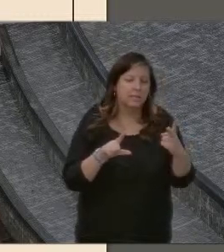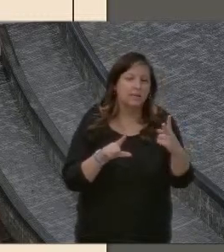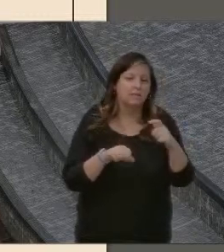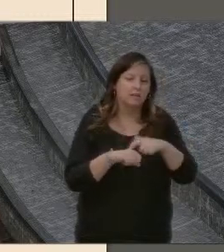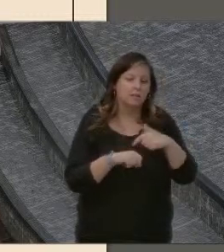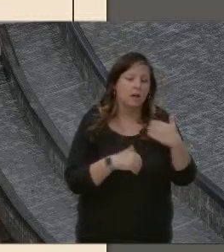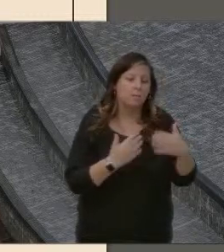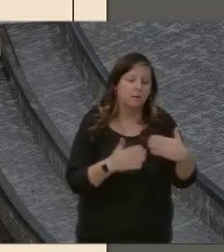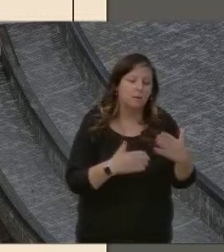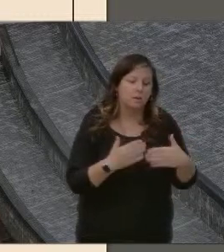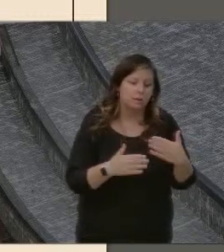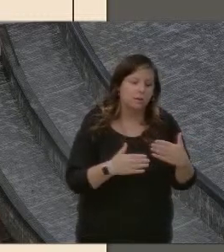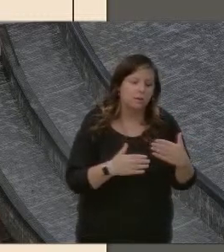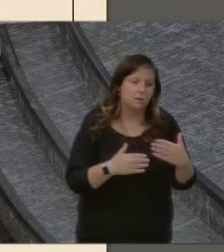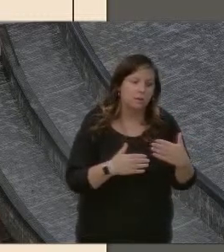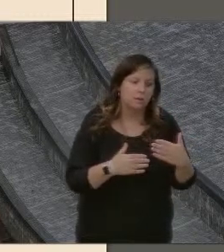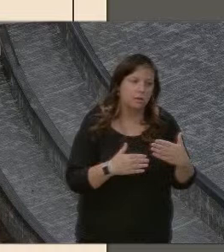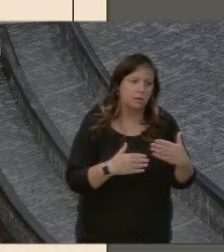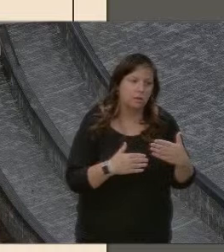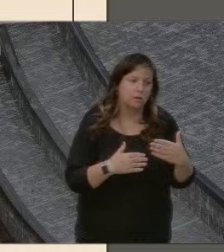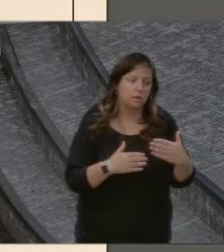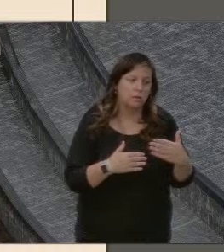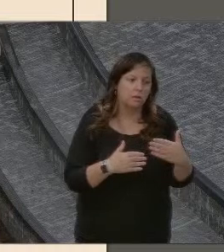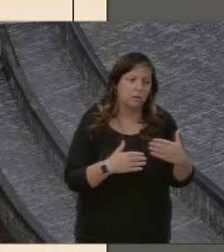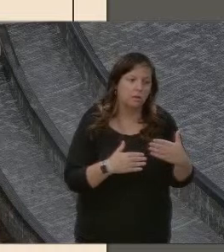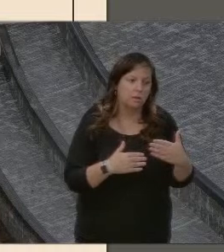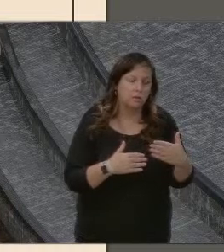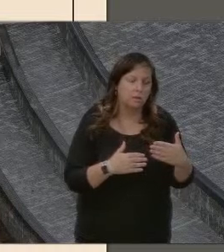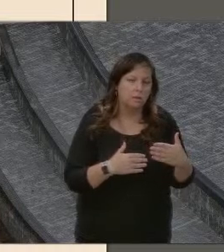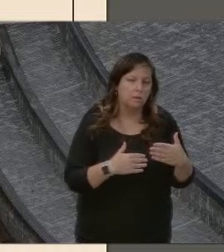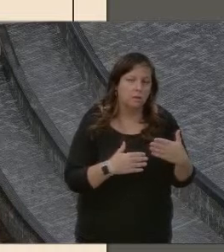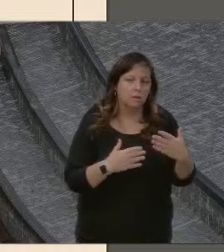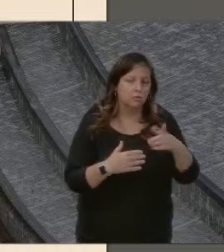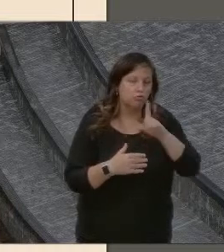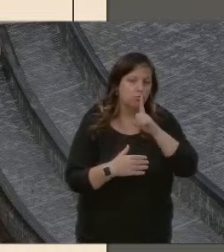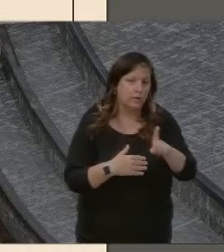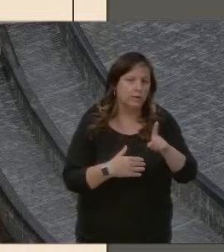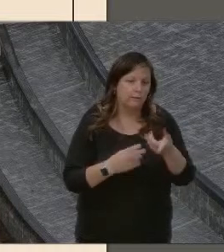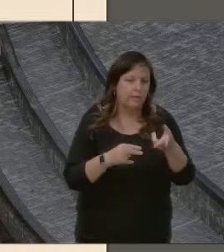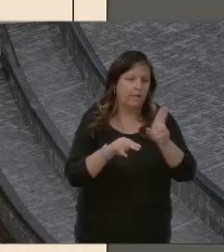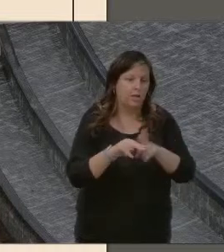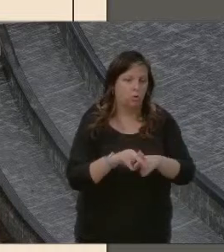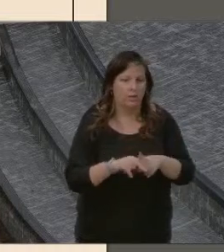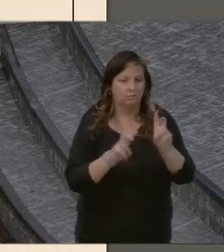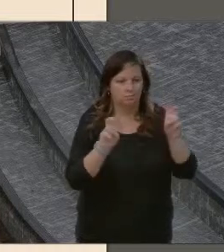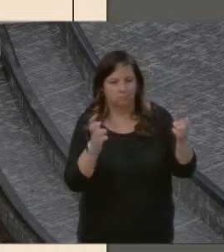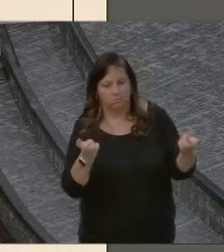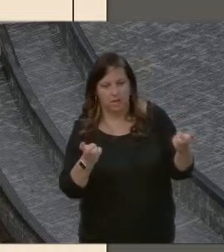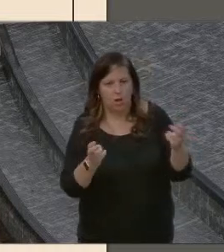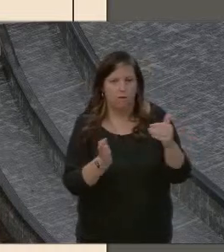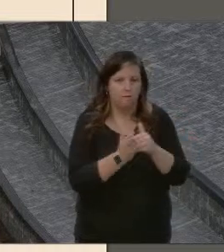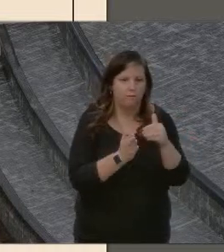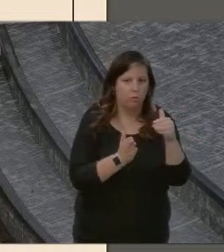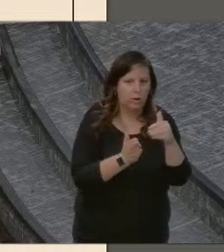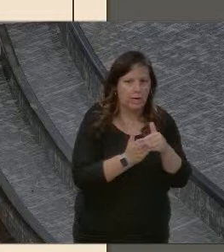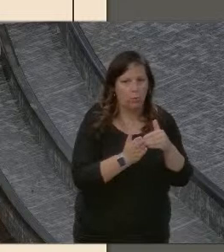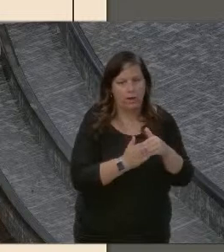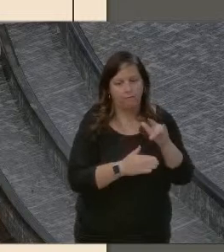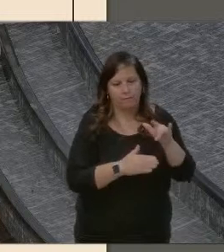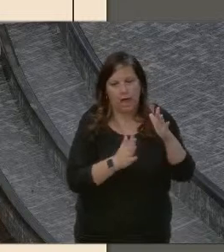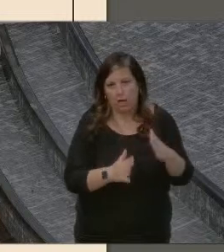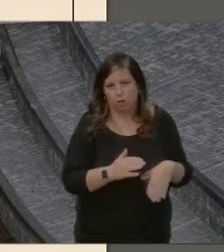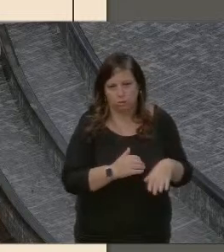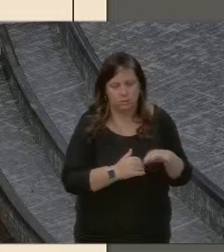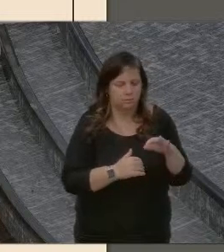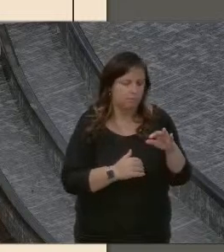in what is popularly termed frequent flyers. So students are receiving multiple ODRs, multiple ISS